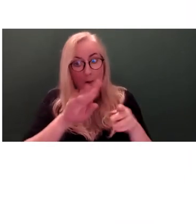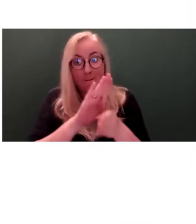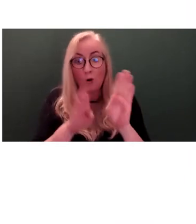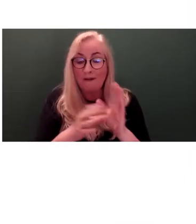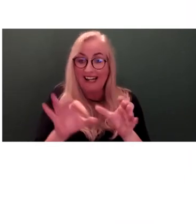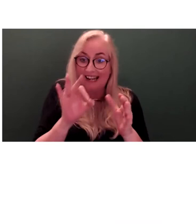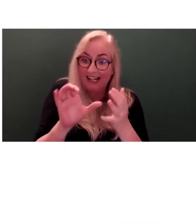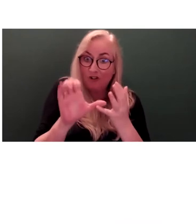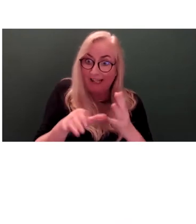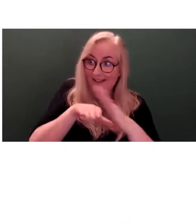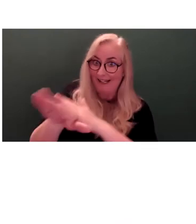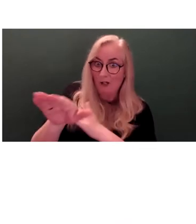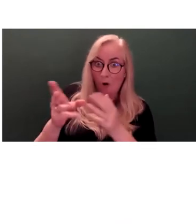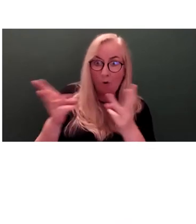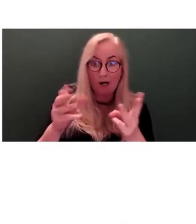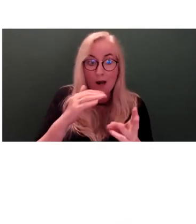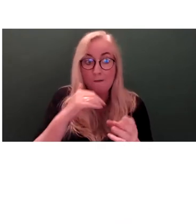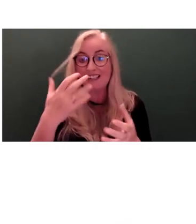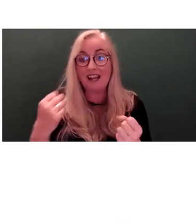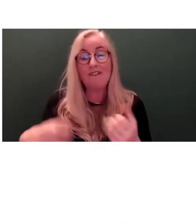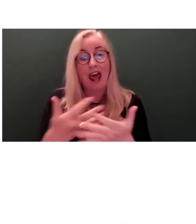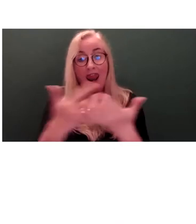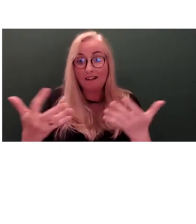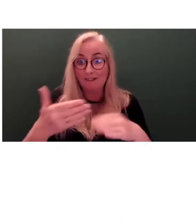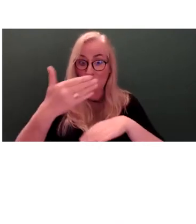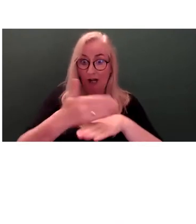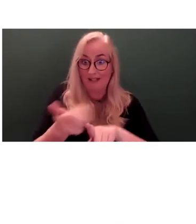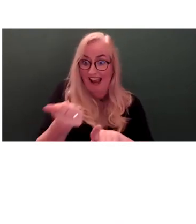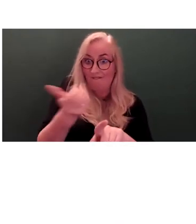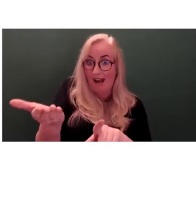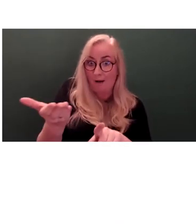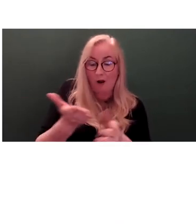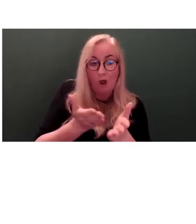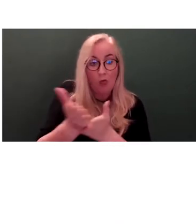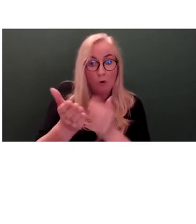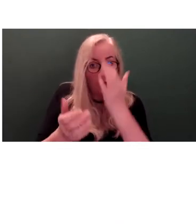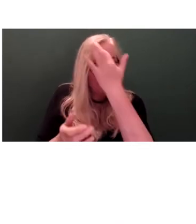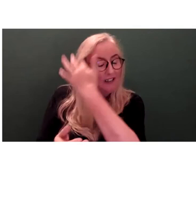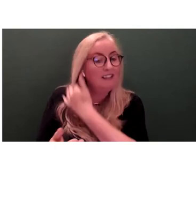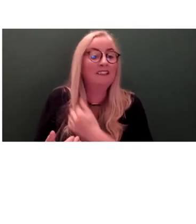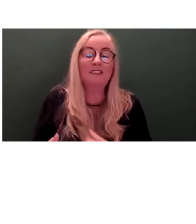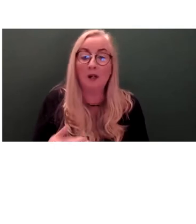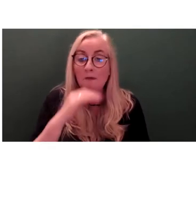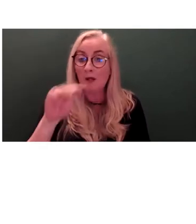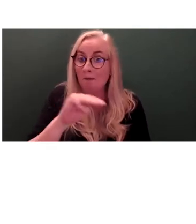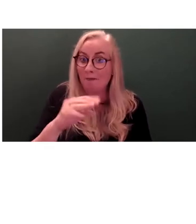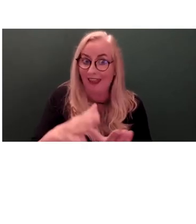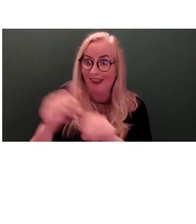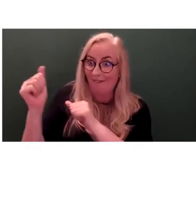opportunity in the labour market, because there's a lot of space being left by true wealth effects in the main from people leaving the labour